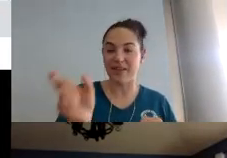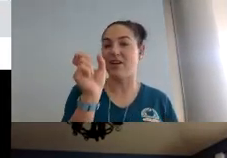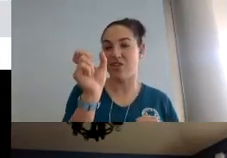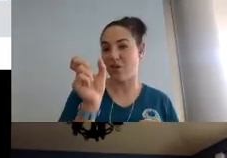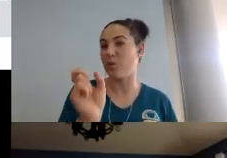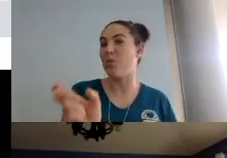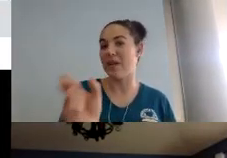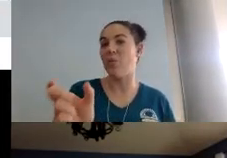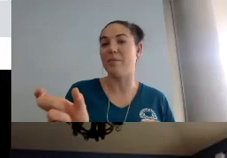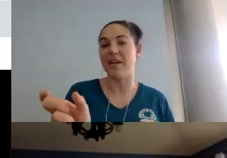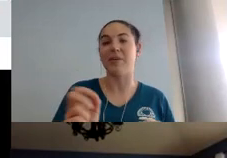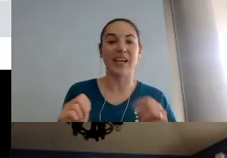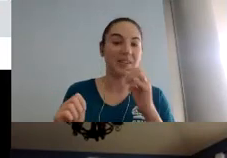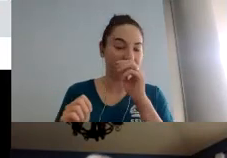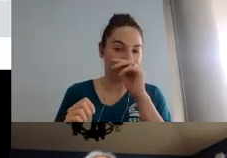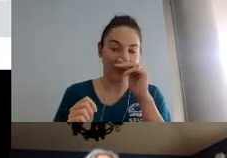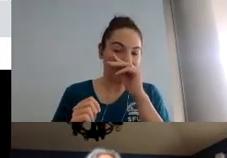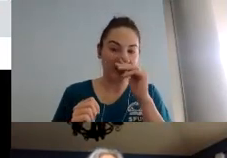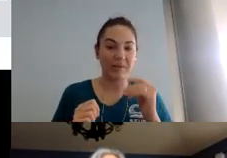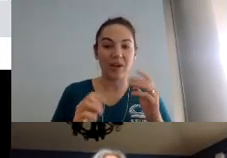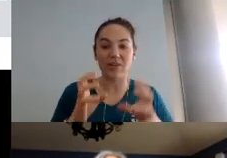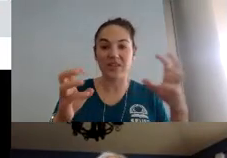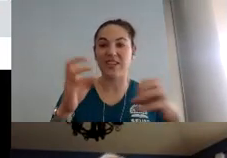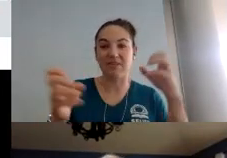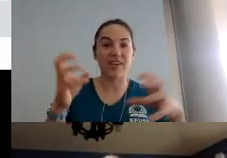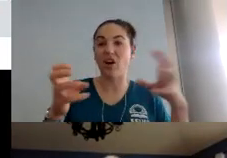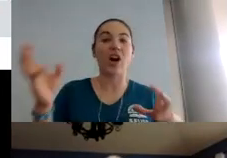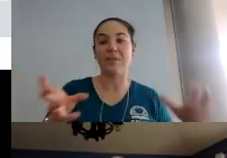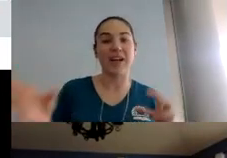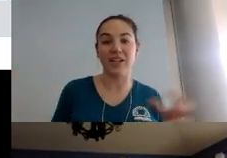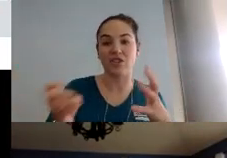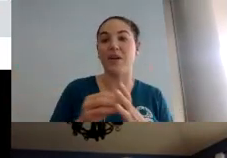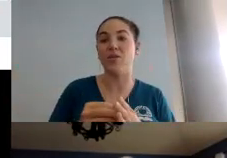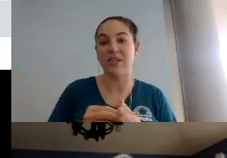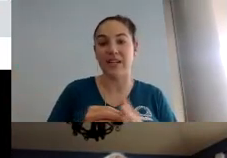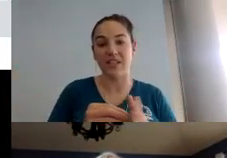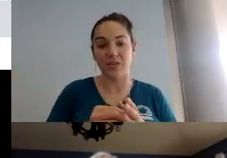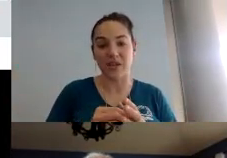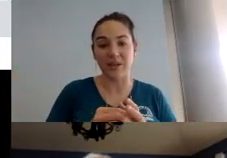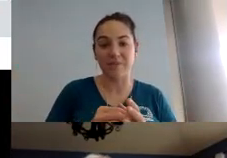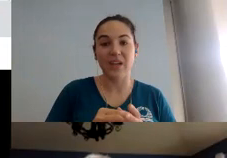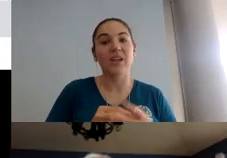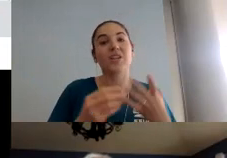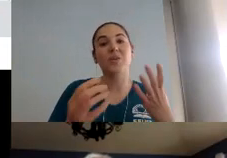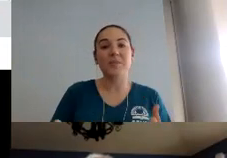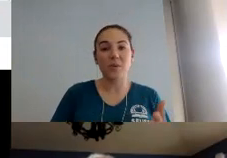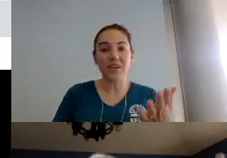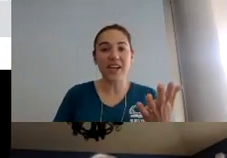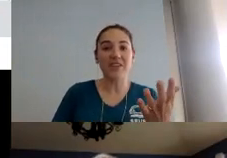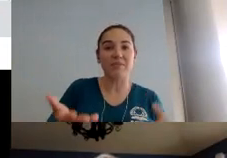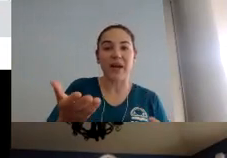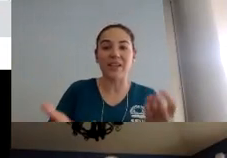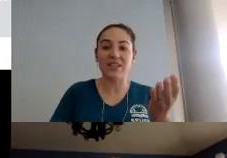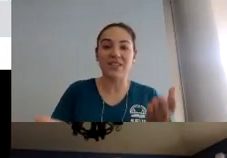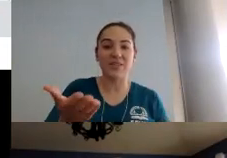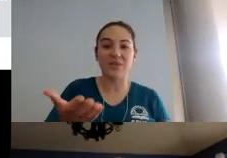p.m. and that'll actually show up at 1 p.m. on the calendar. All those things get fed automatically just by you selecting a due date. So it's important to kind